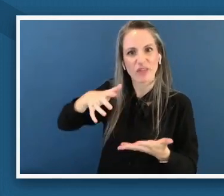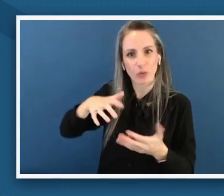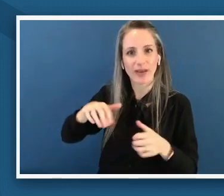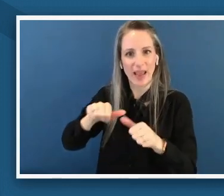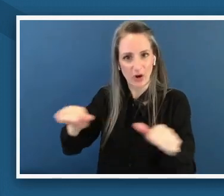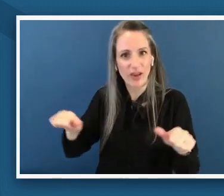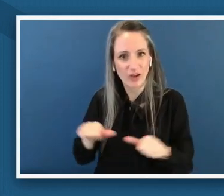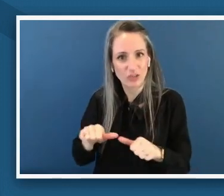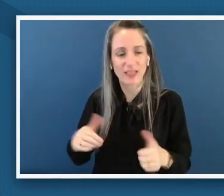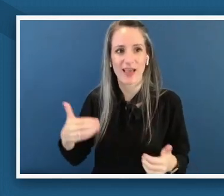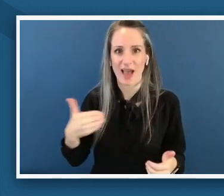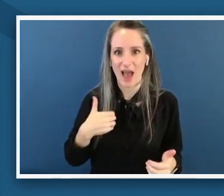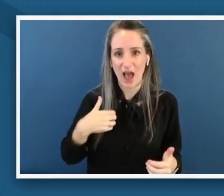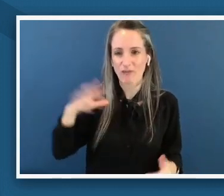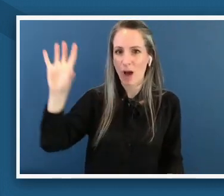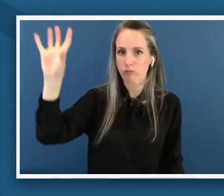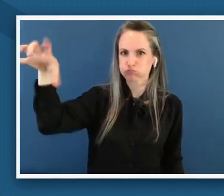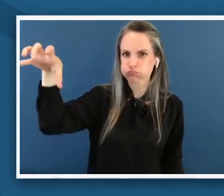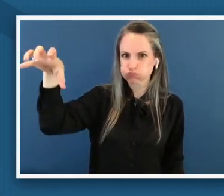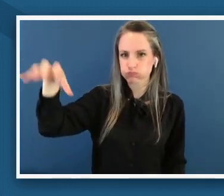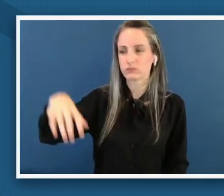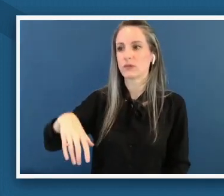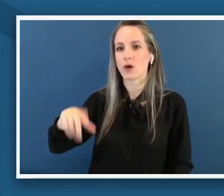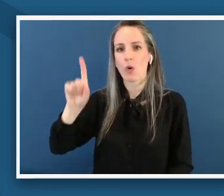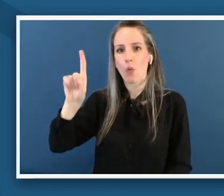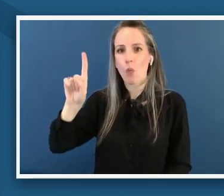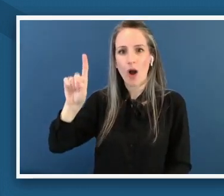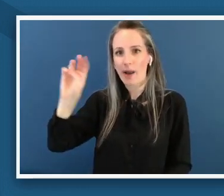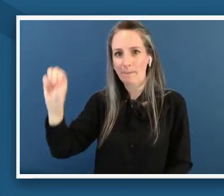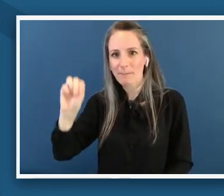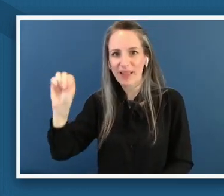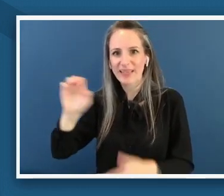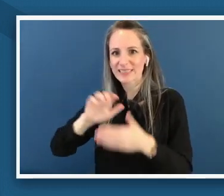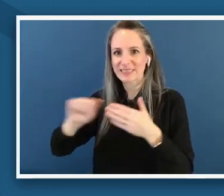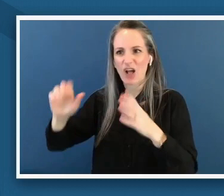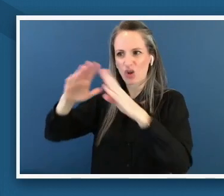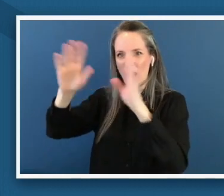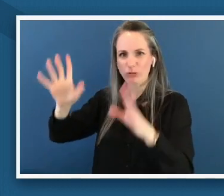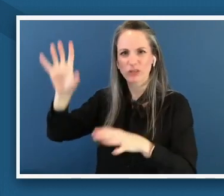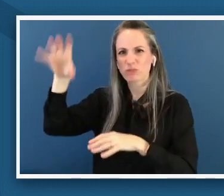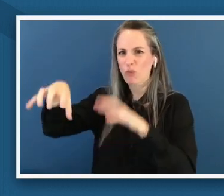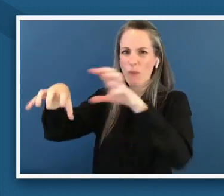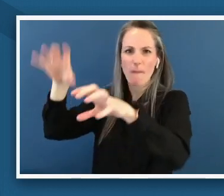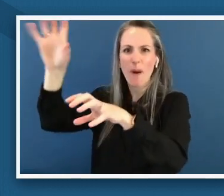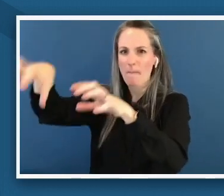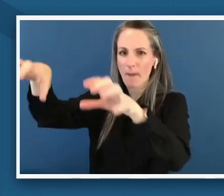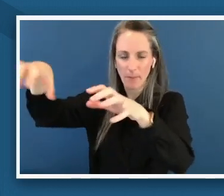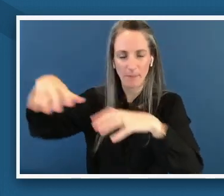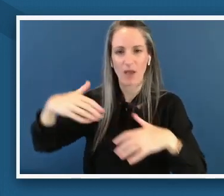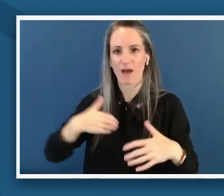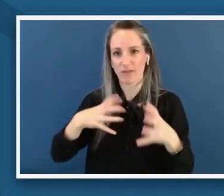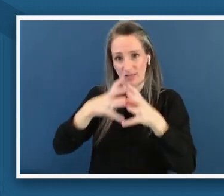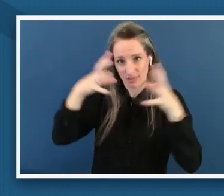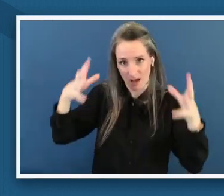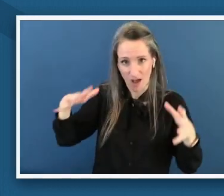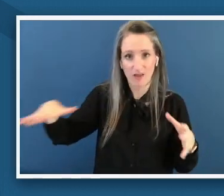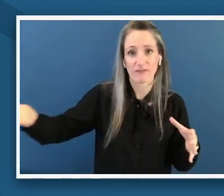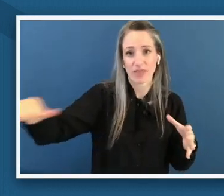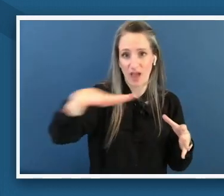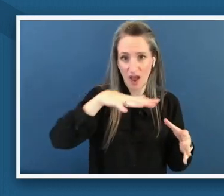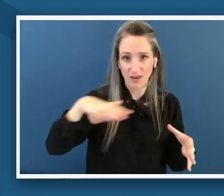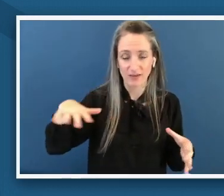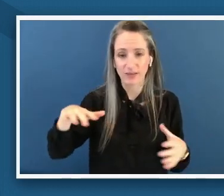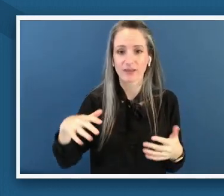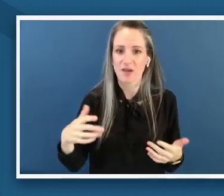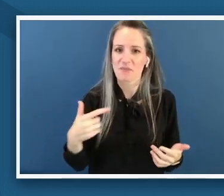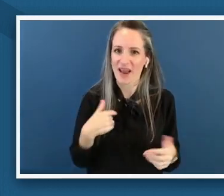$500,000 houses. You got the $1 million houses. They're there, and it's a community surrounded by lots of that. But I was also the kid that